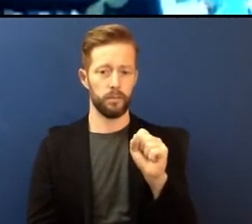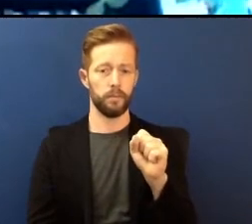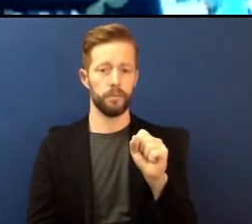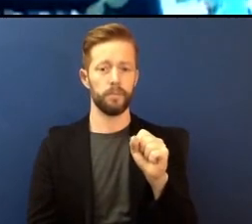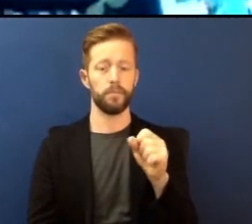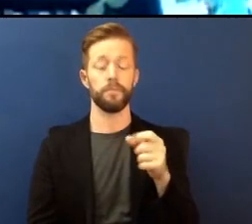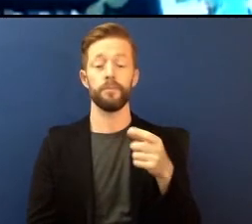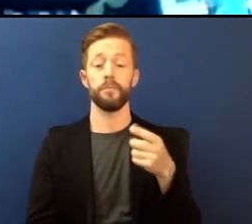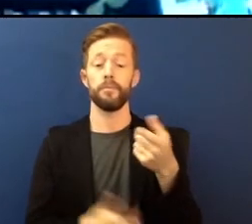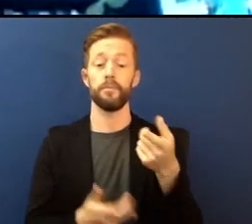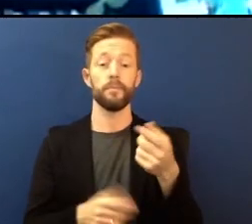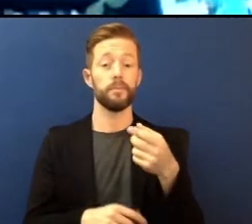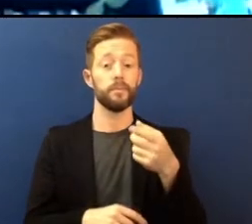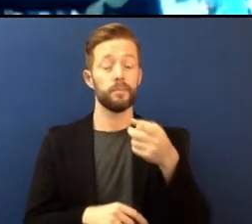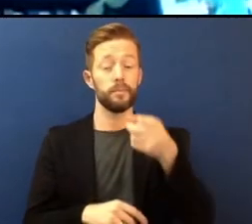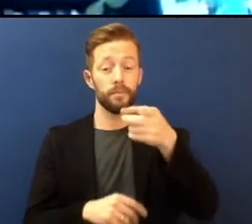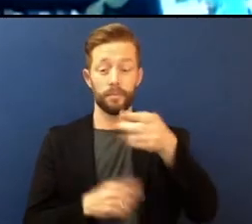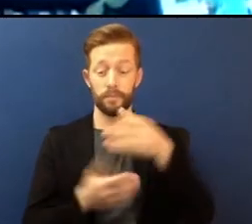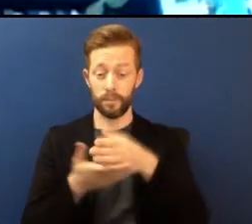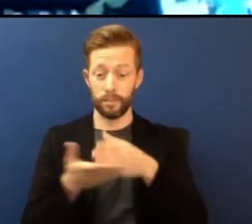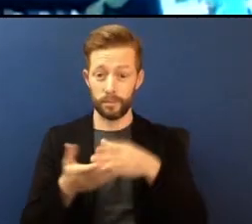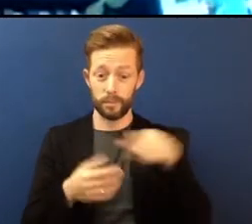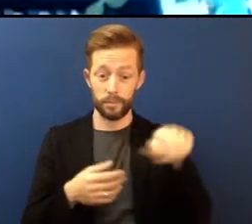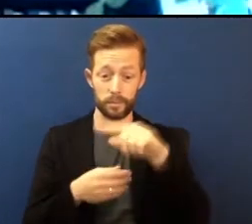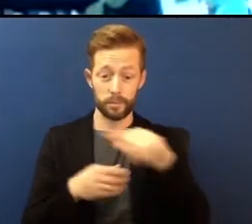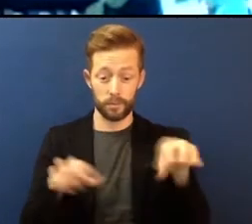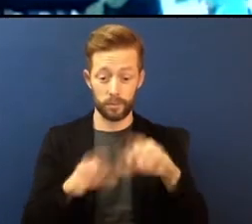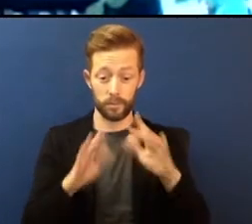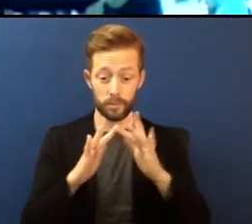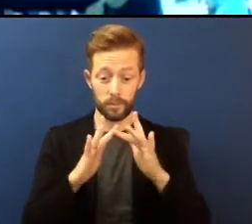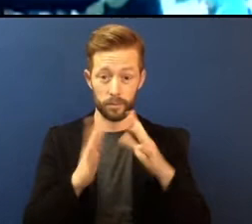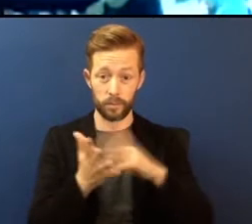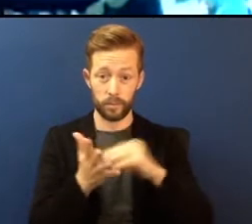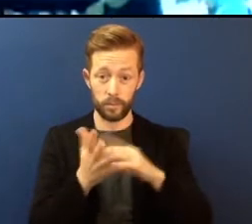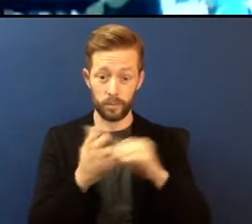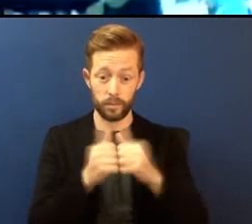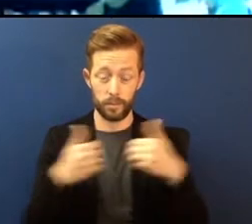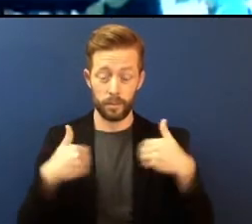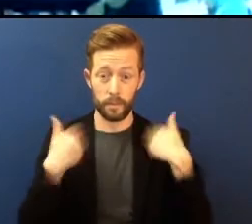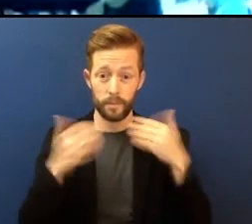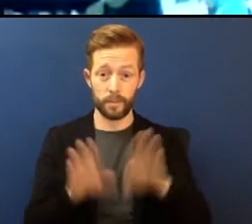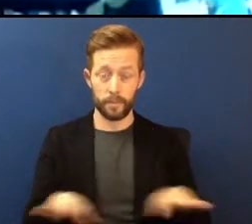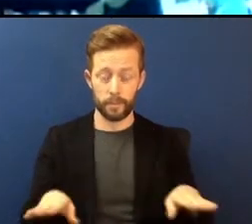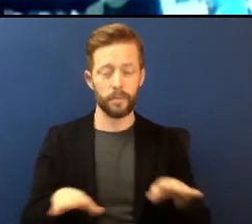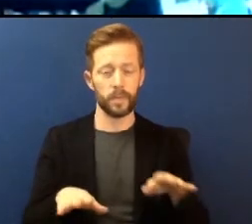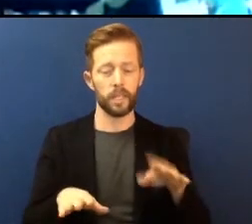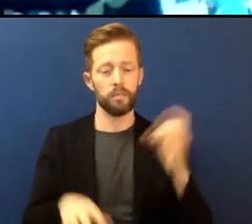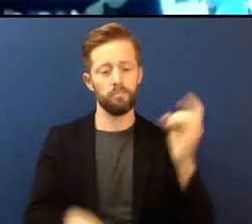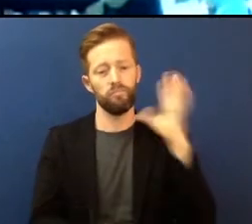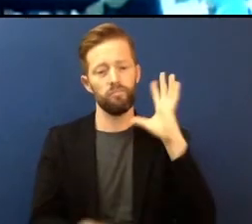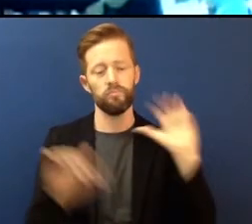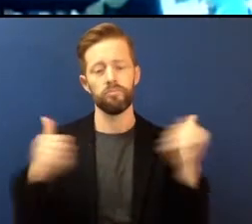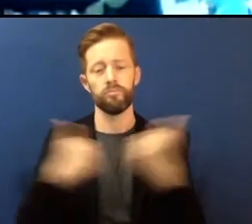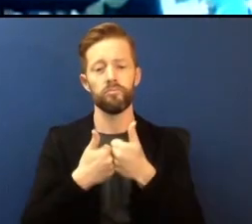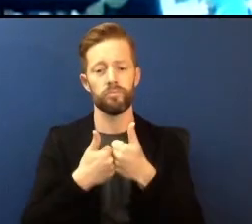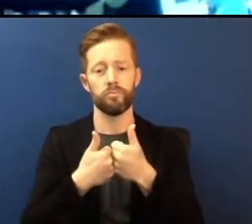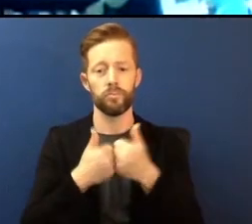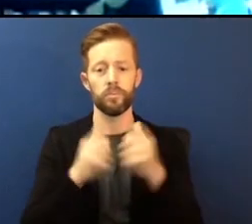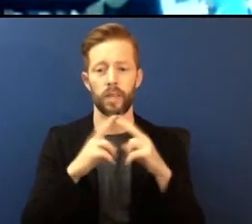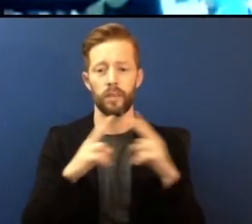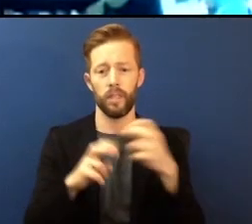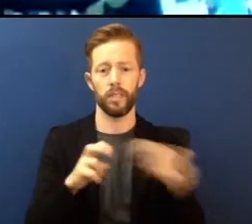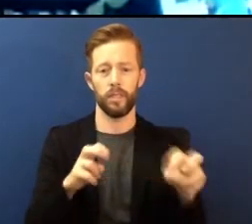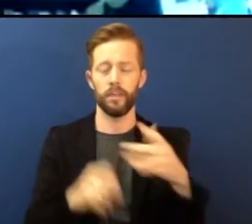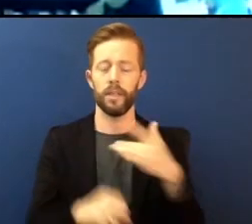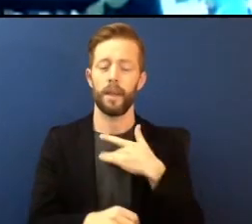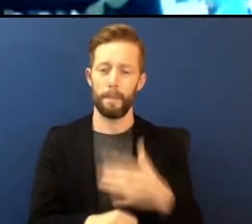for those of you that have been spending sort of some amount of time now trying to do online learning with young kids, it's quite challenging